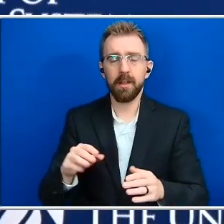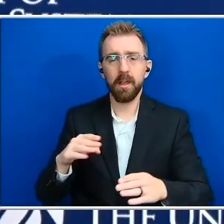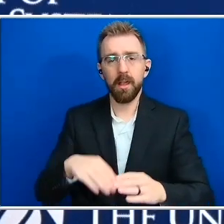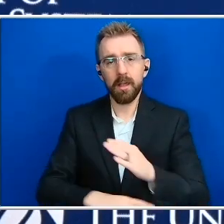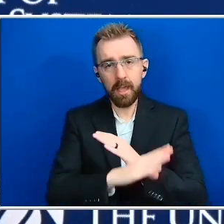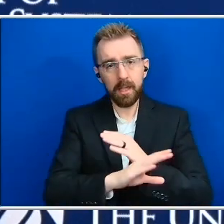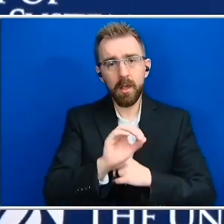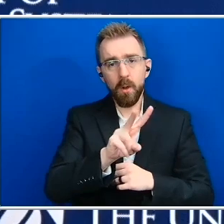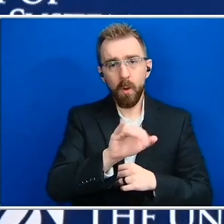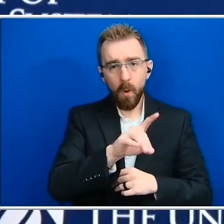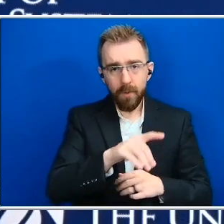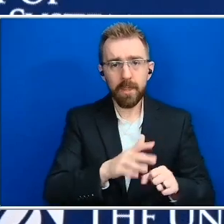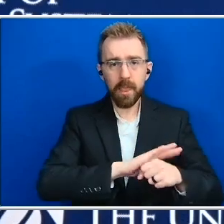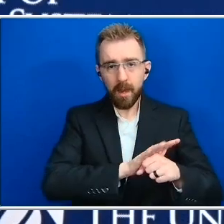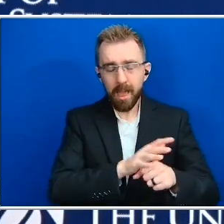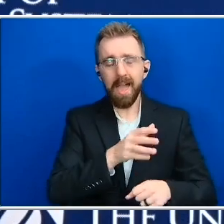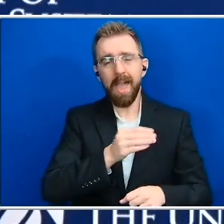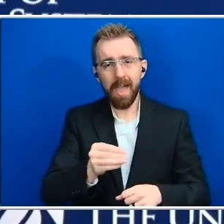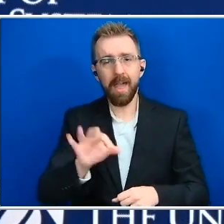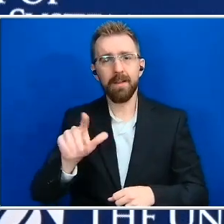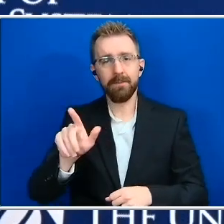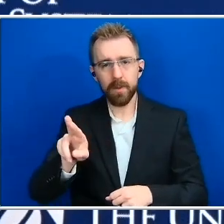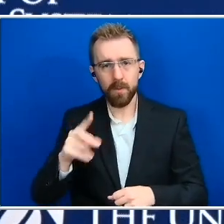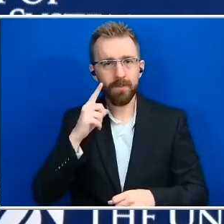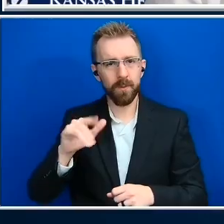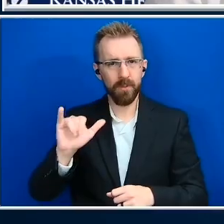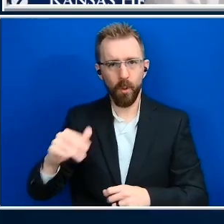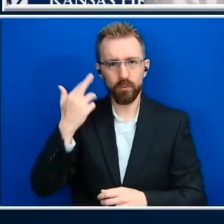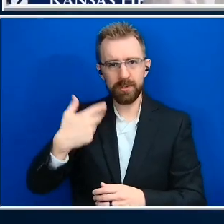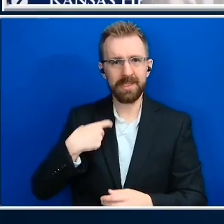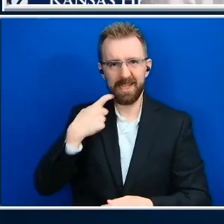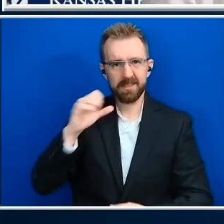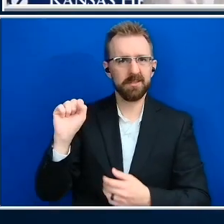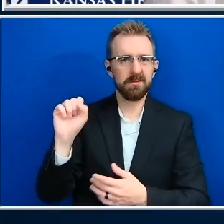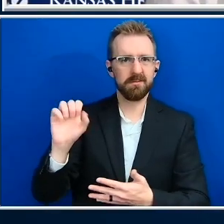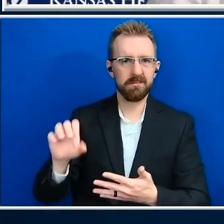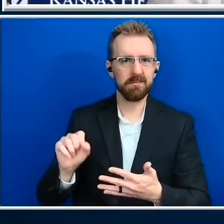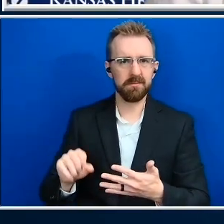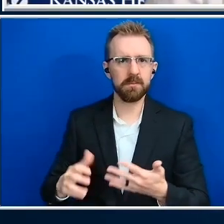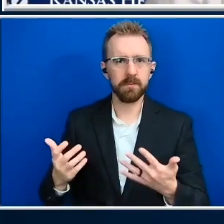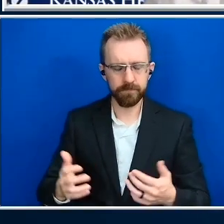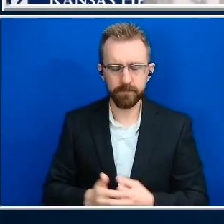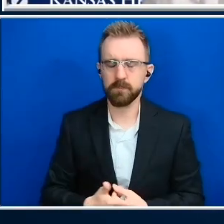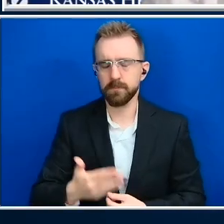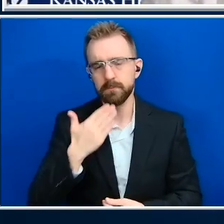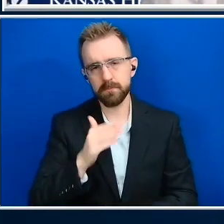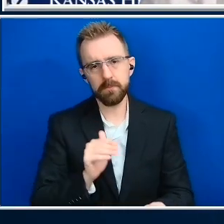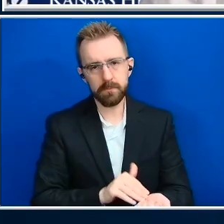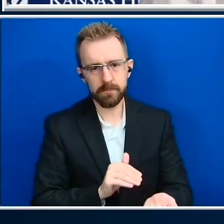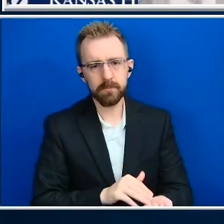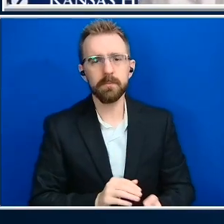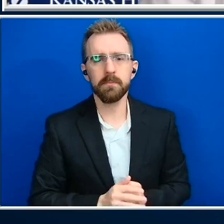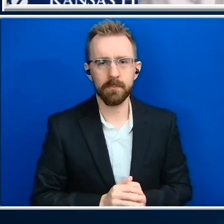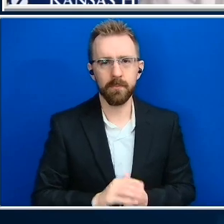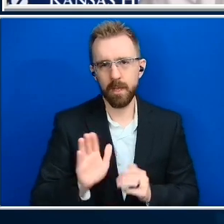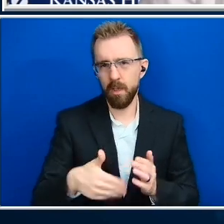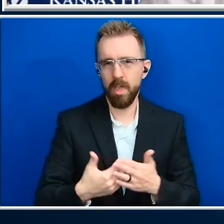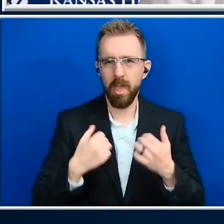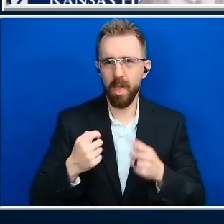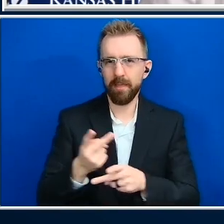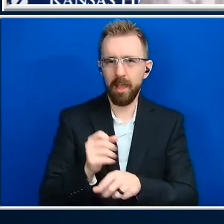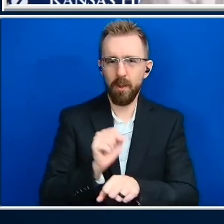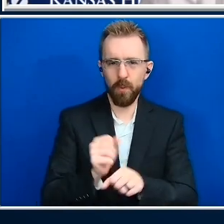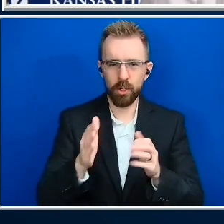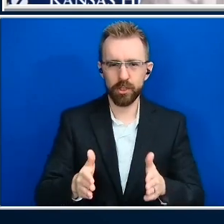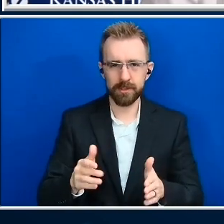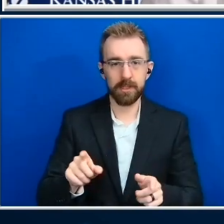and influenza for those reasons that I just stated. Great. Thanks, Doc Hawk. You know, all us healthcare workers can, as well as everyone,